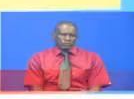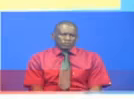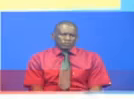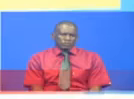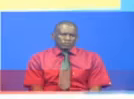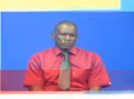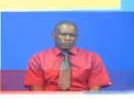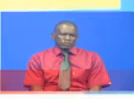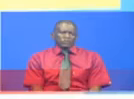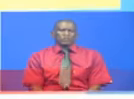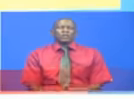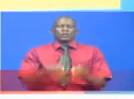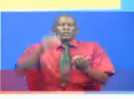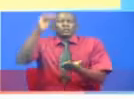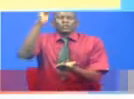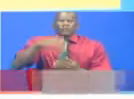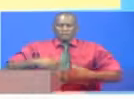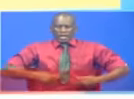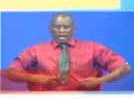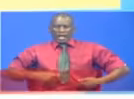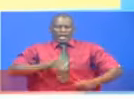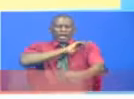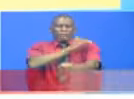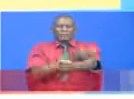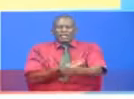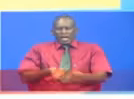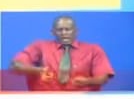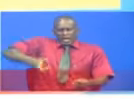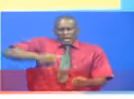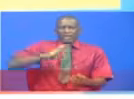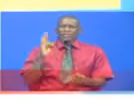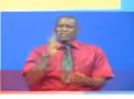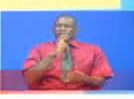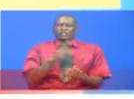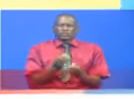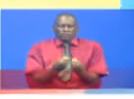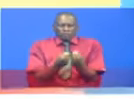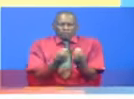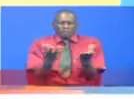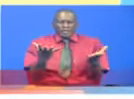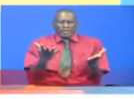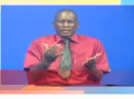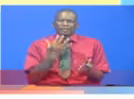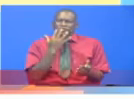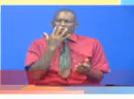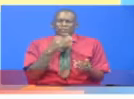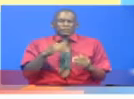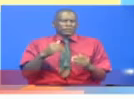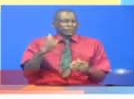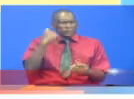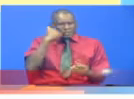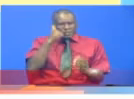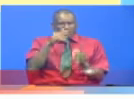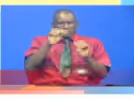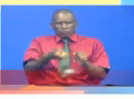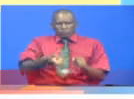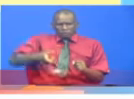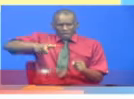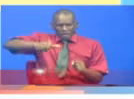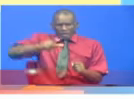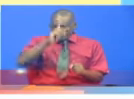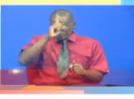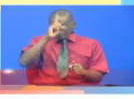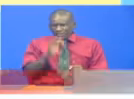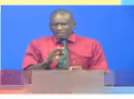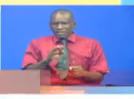capacity and increases the risk of many respiratory infections and can increase the severity